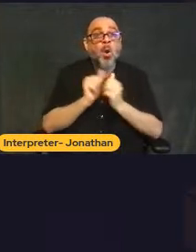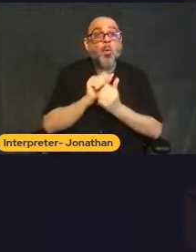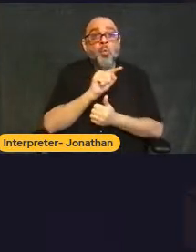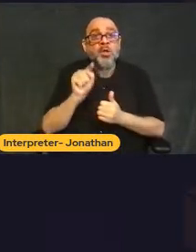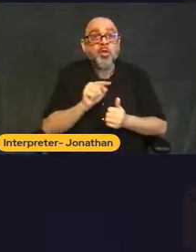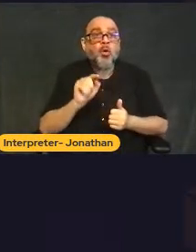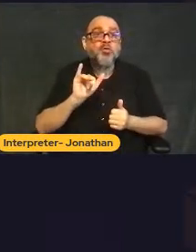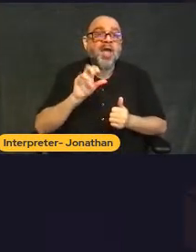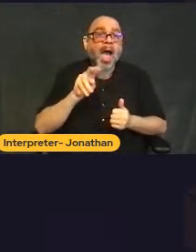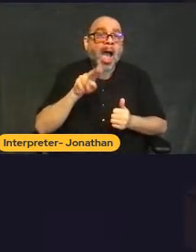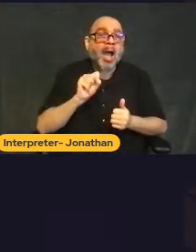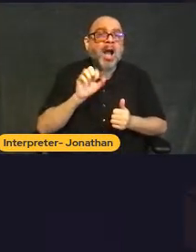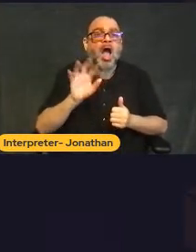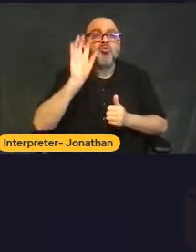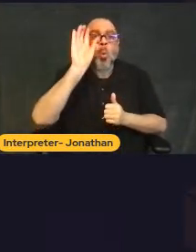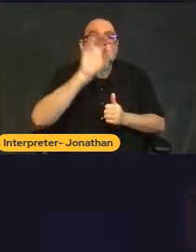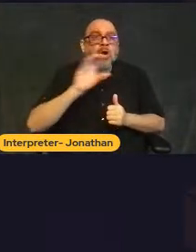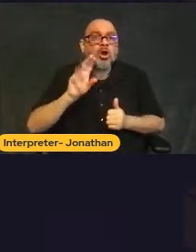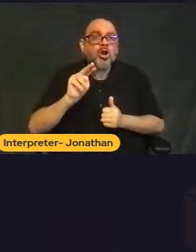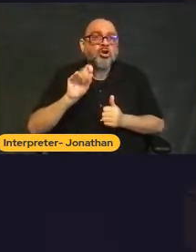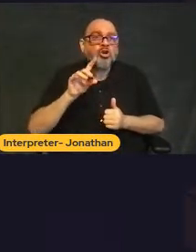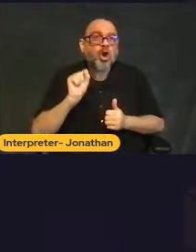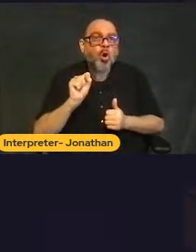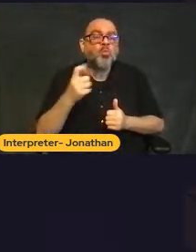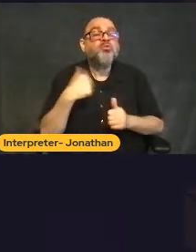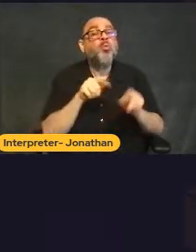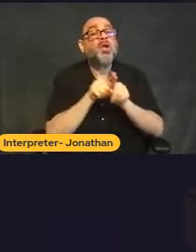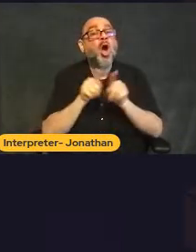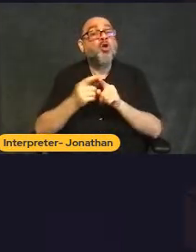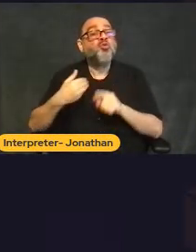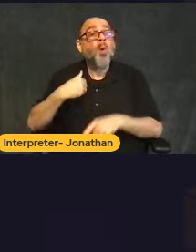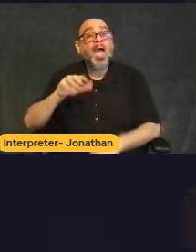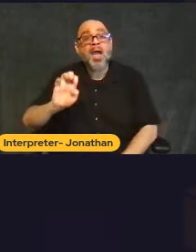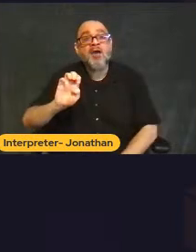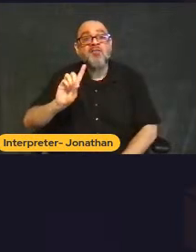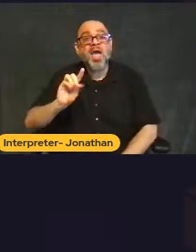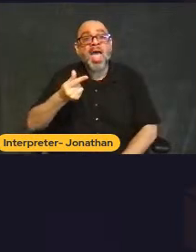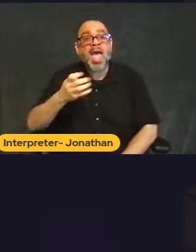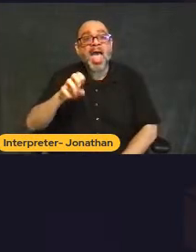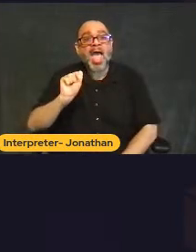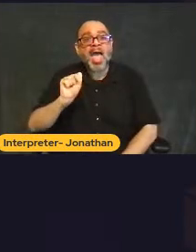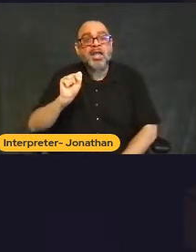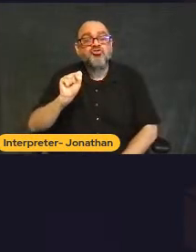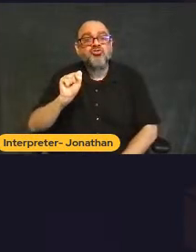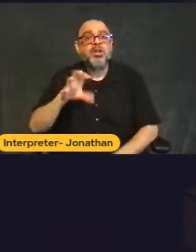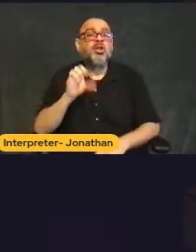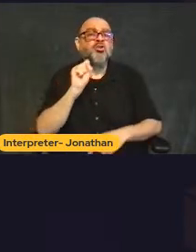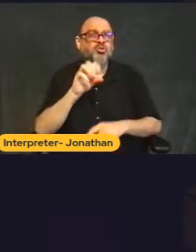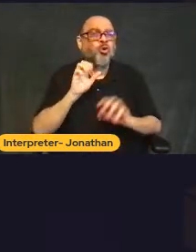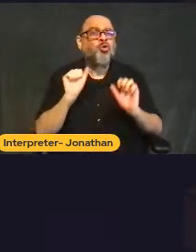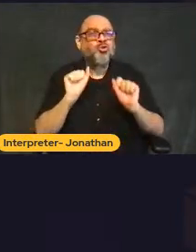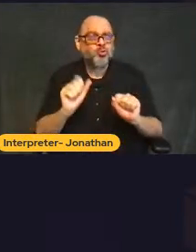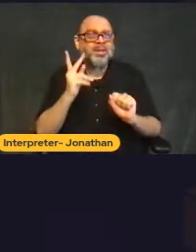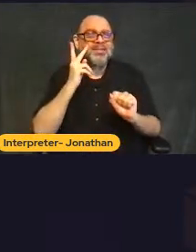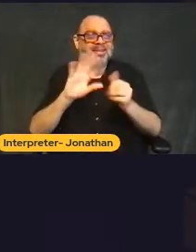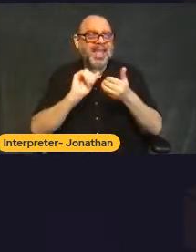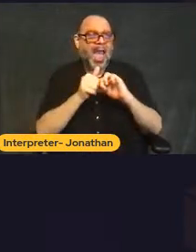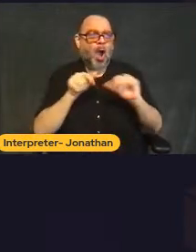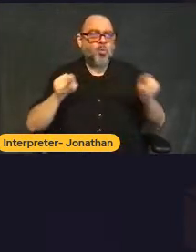in this diagram, we also have edges. So we can see how these resources interact with each other.